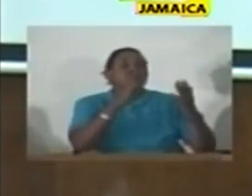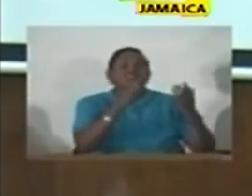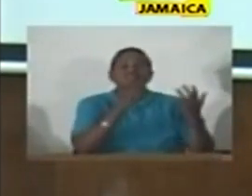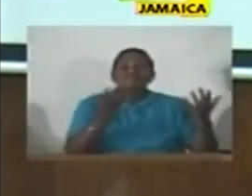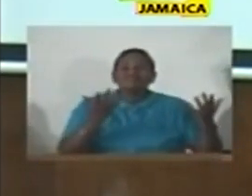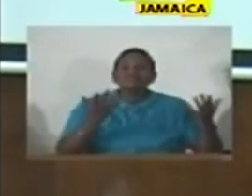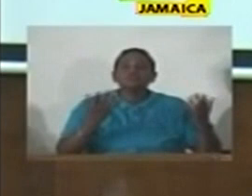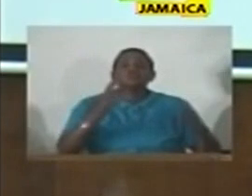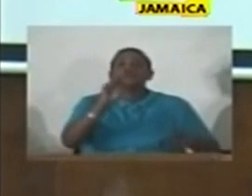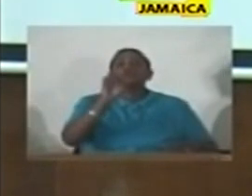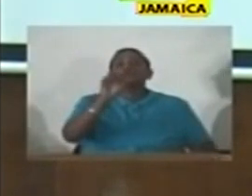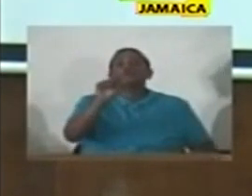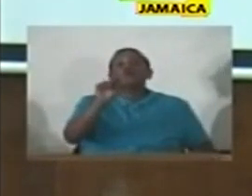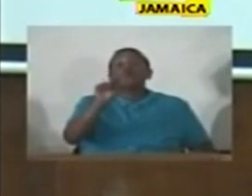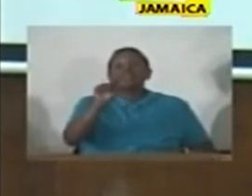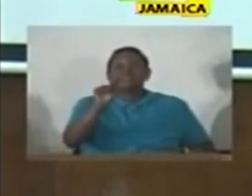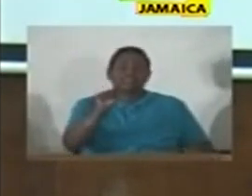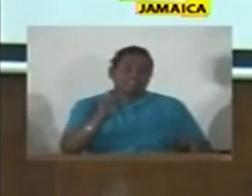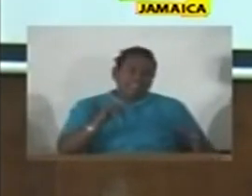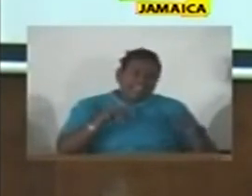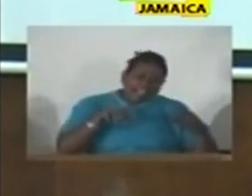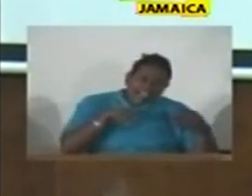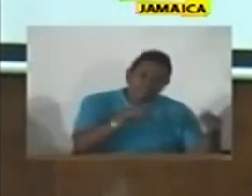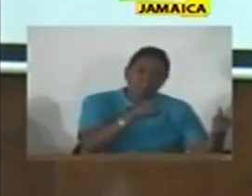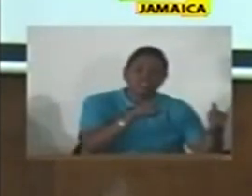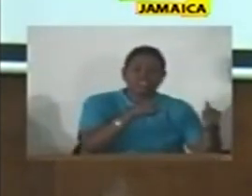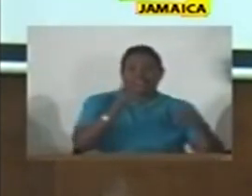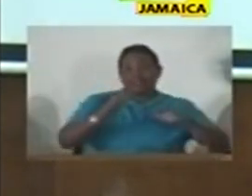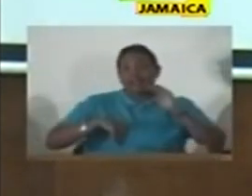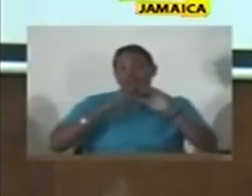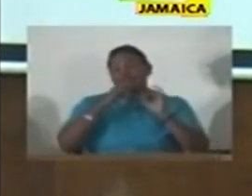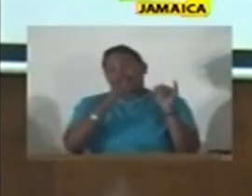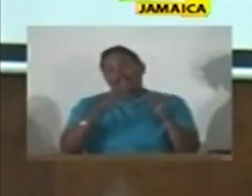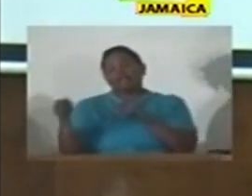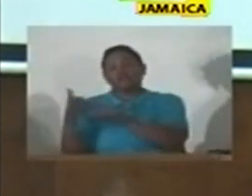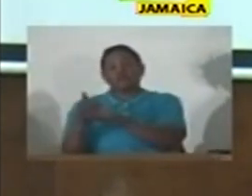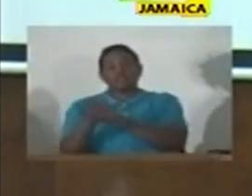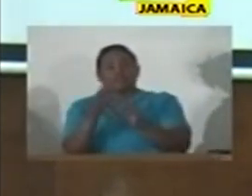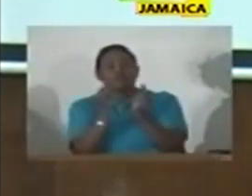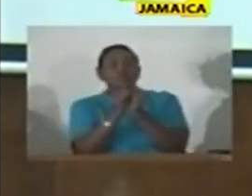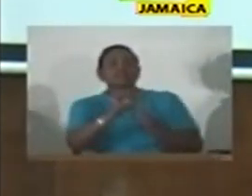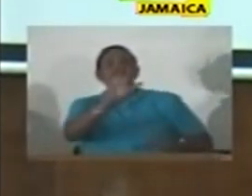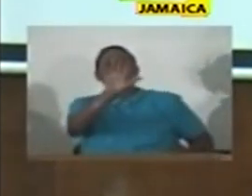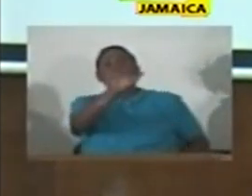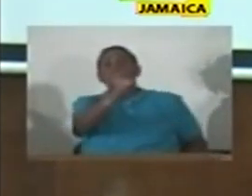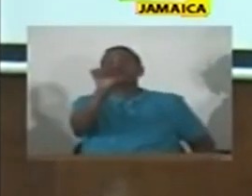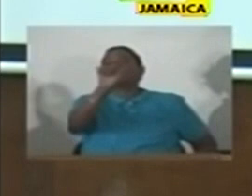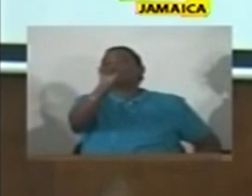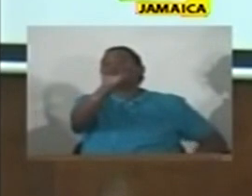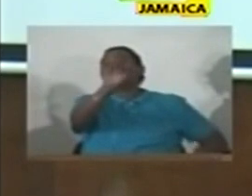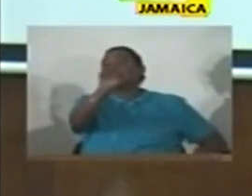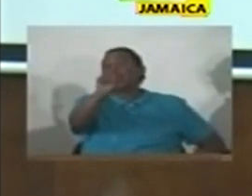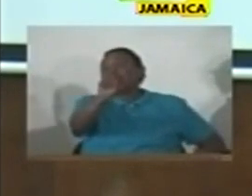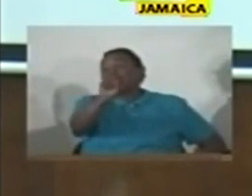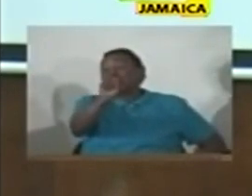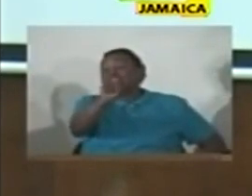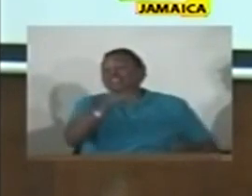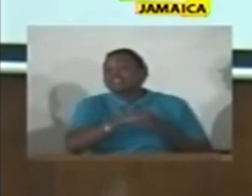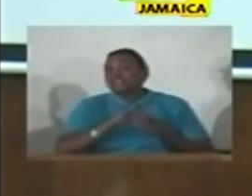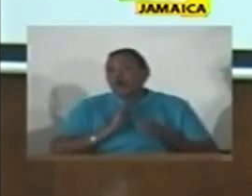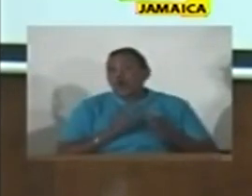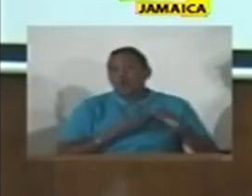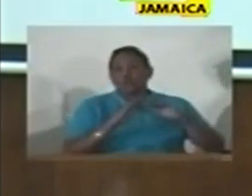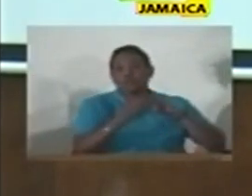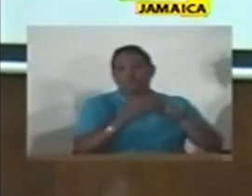of unit efficiency than the individual with 5 to 20 acres in our